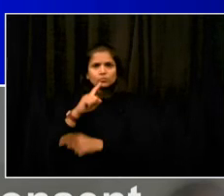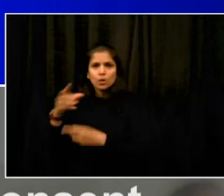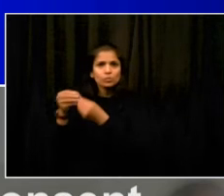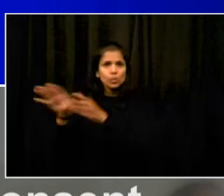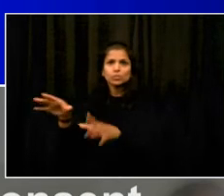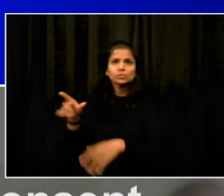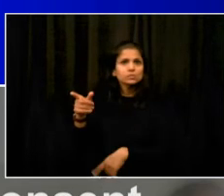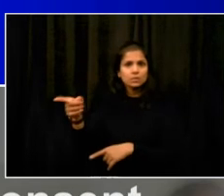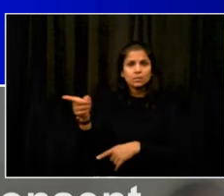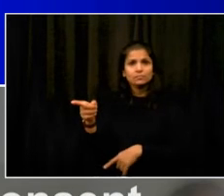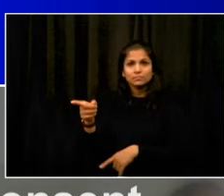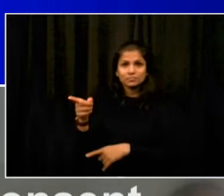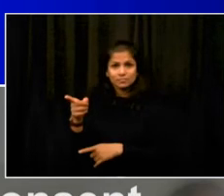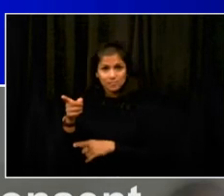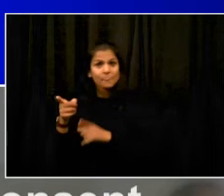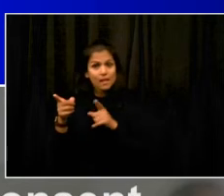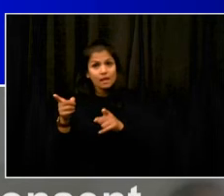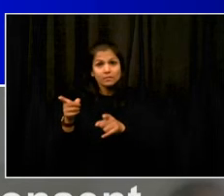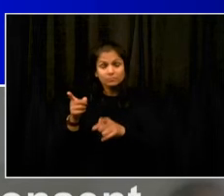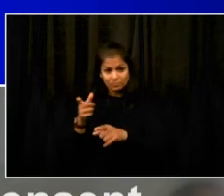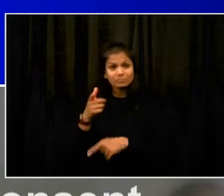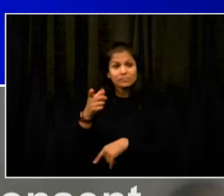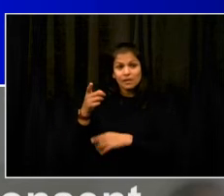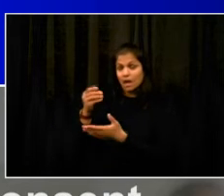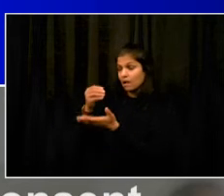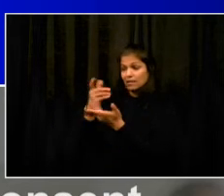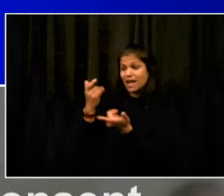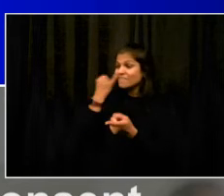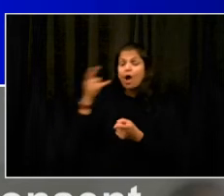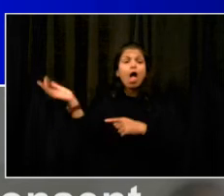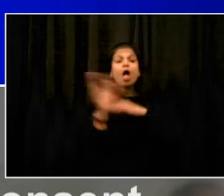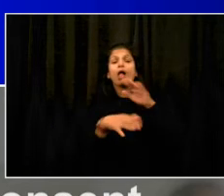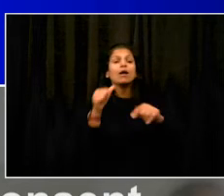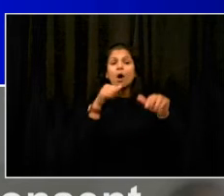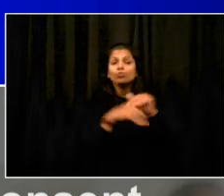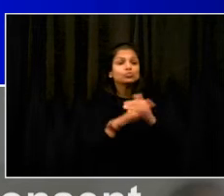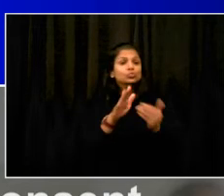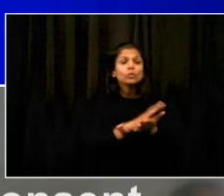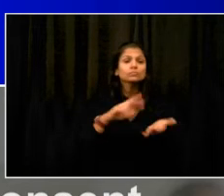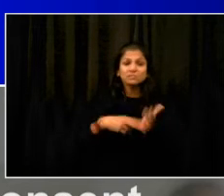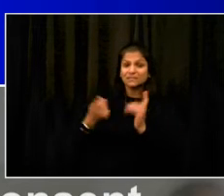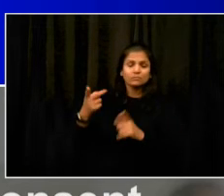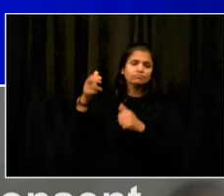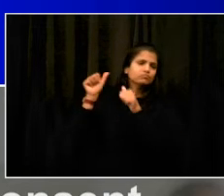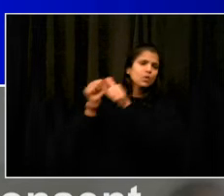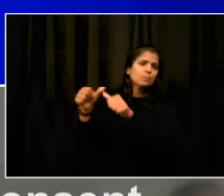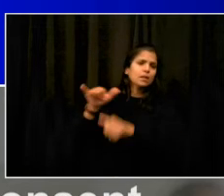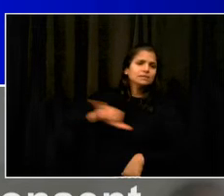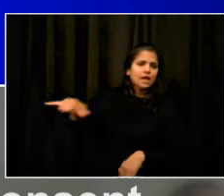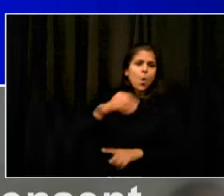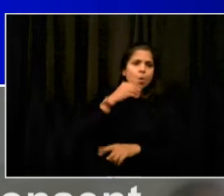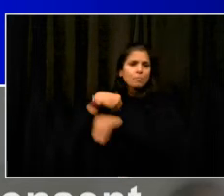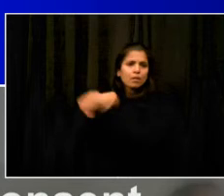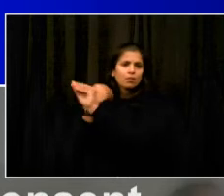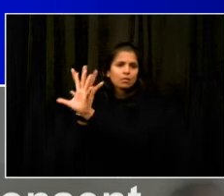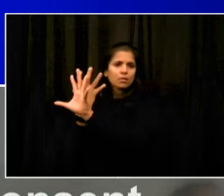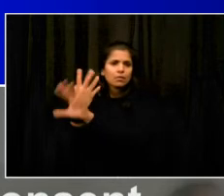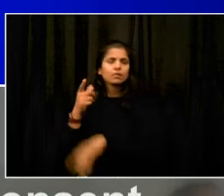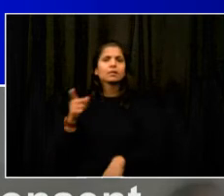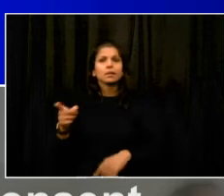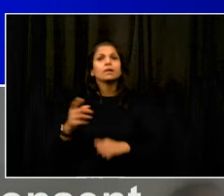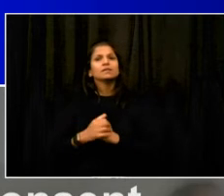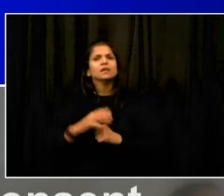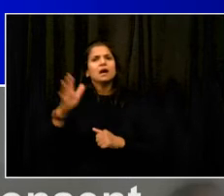by the end of next week, we want to resolve this as much as humanly possible once and for all, so we can then finish